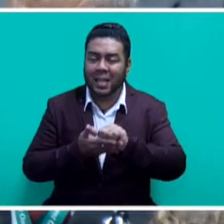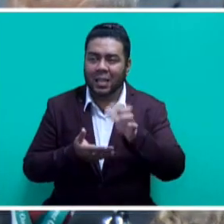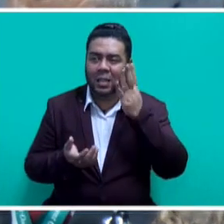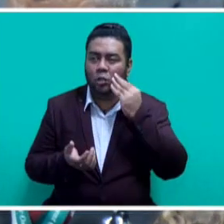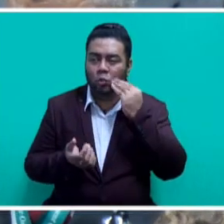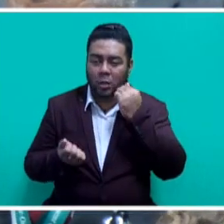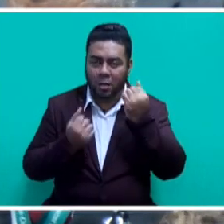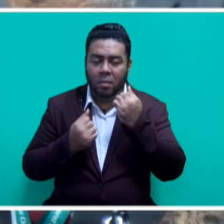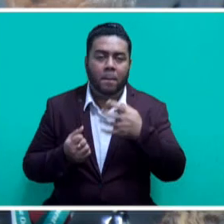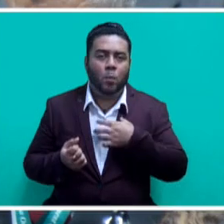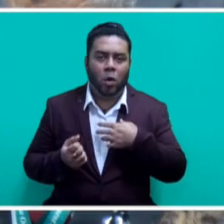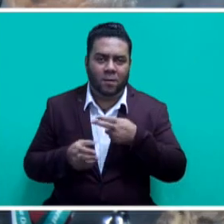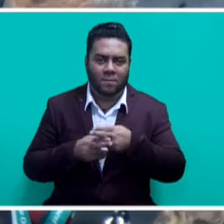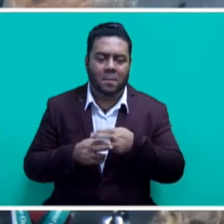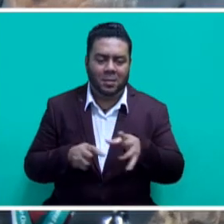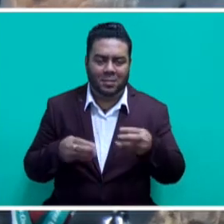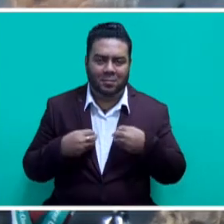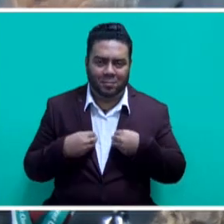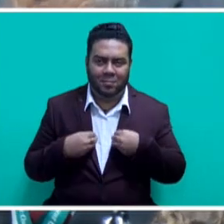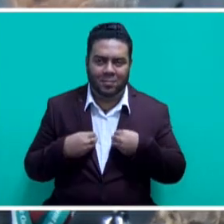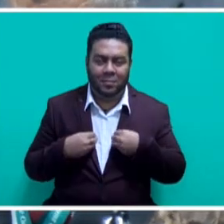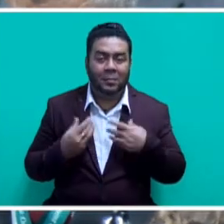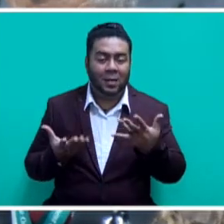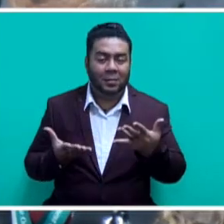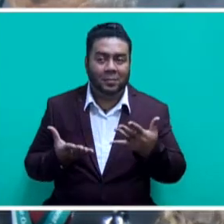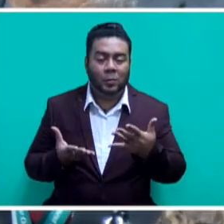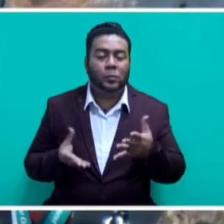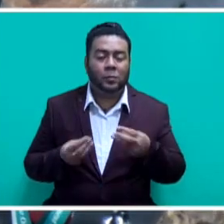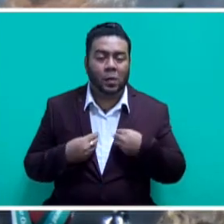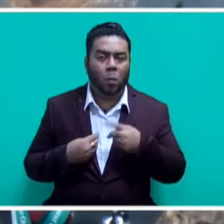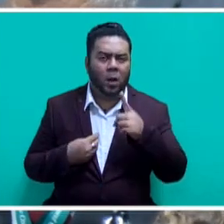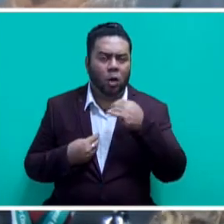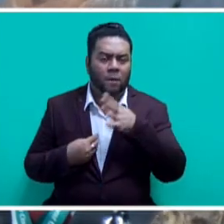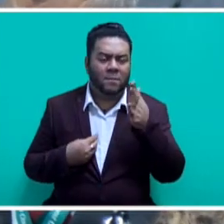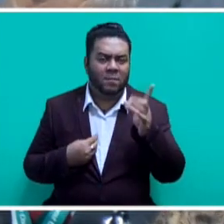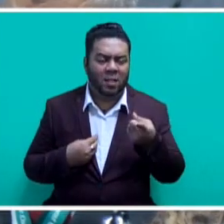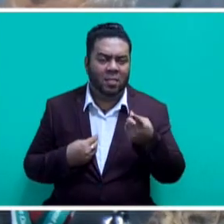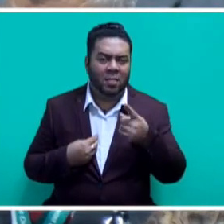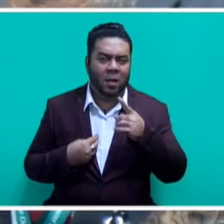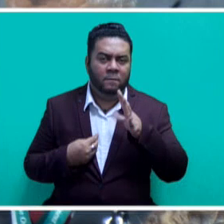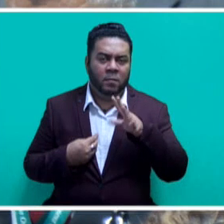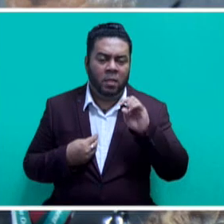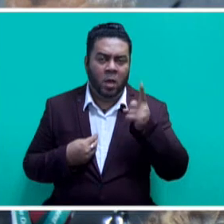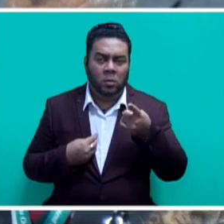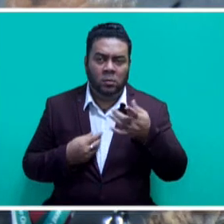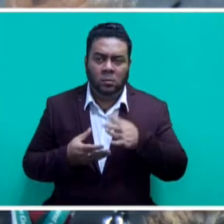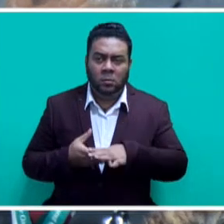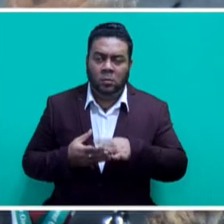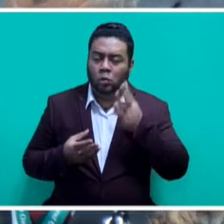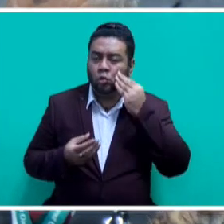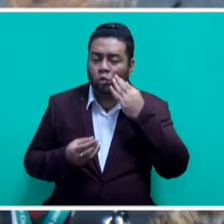get. Mr. Speaker, the industry has received an allocation of 150,000 under Sugar Industry Strategic Development